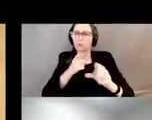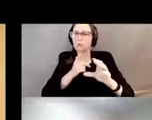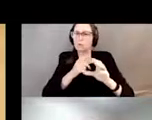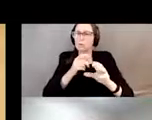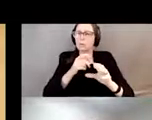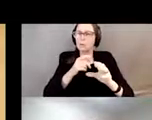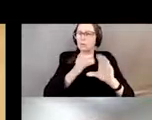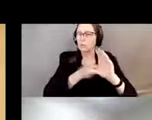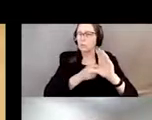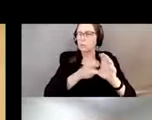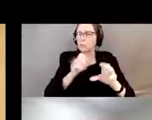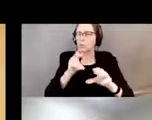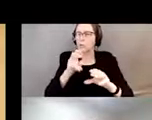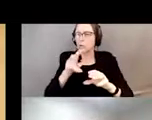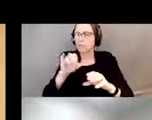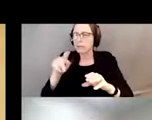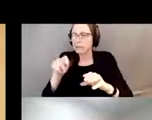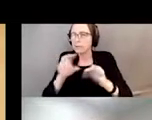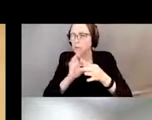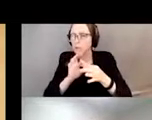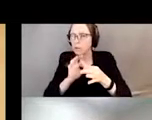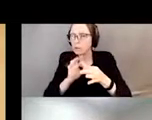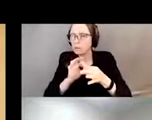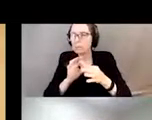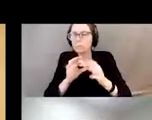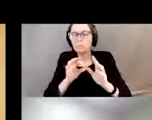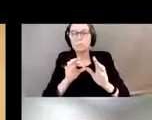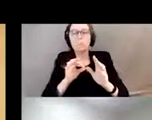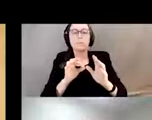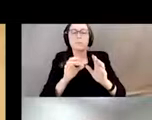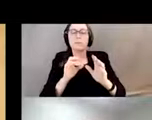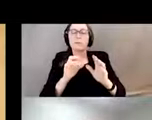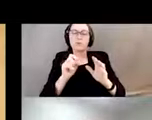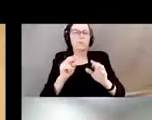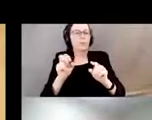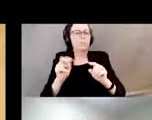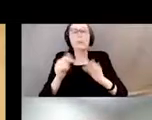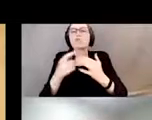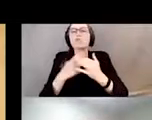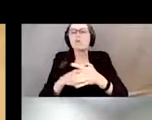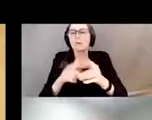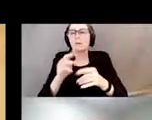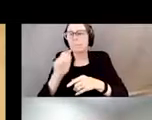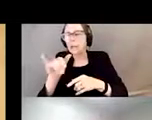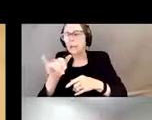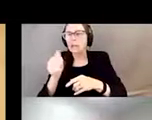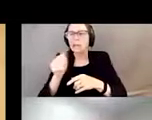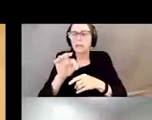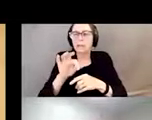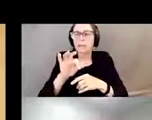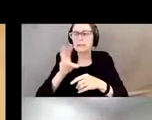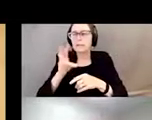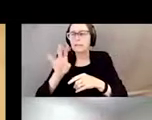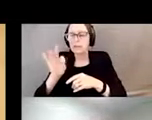soon as this happens, okay, in starts in about May of 1978, the Soviet Union